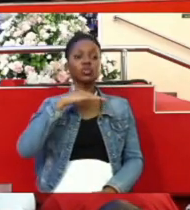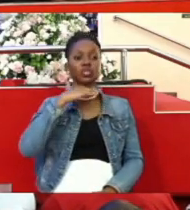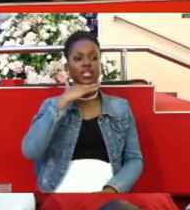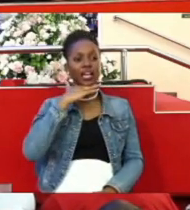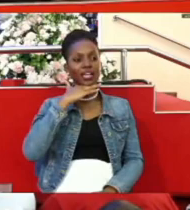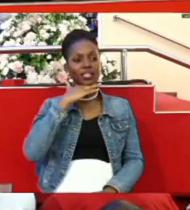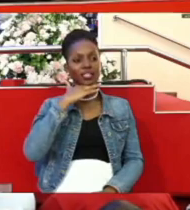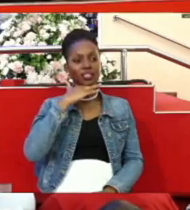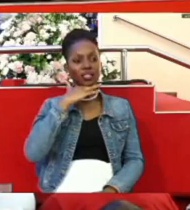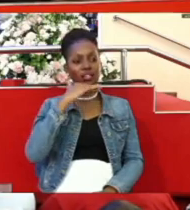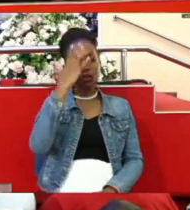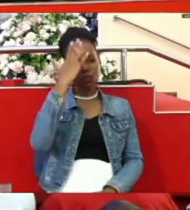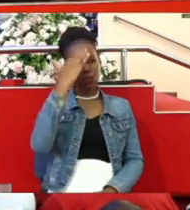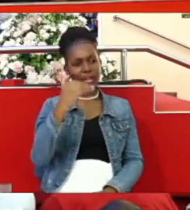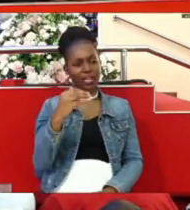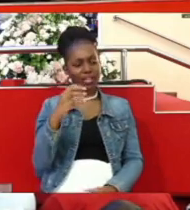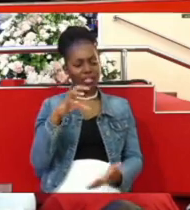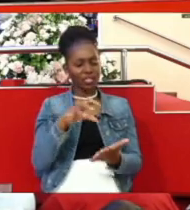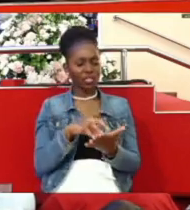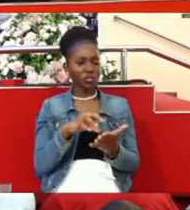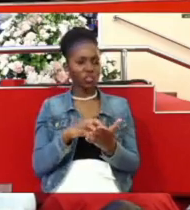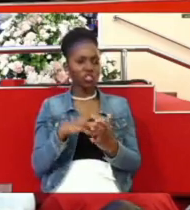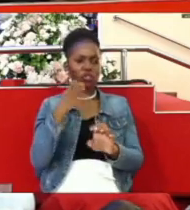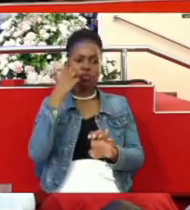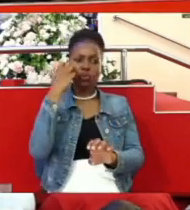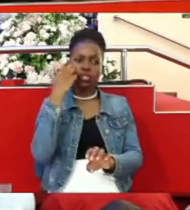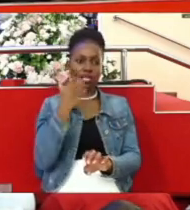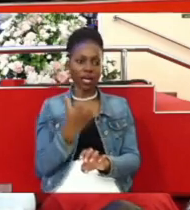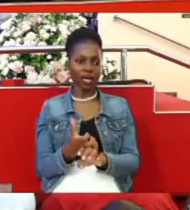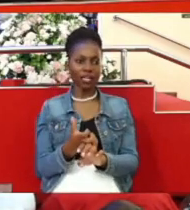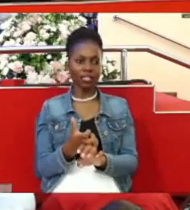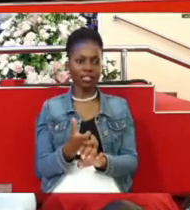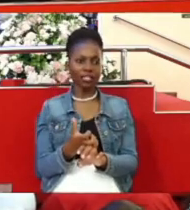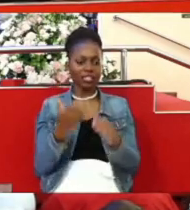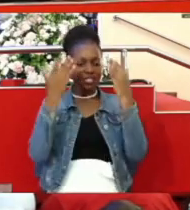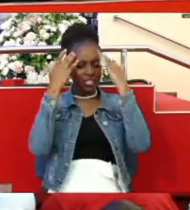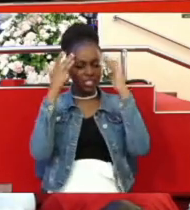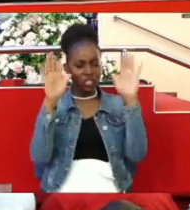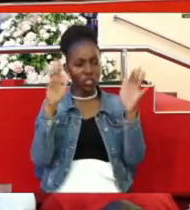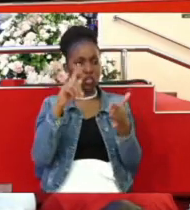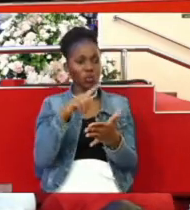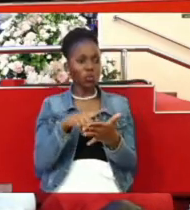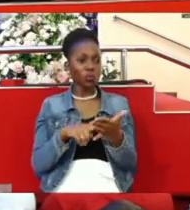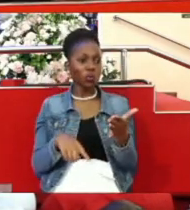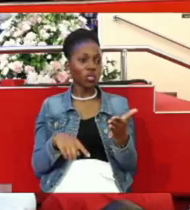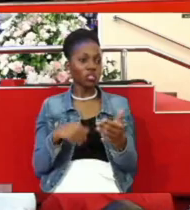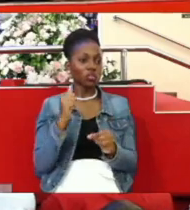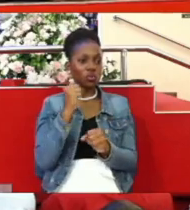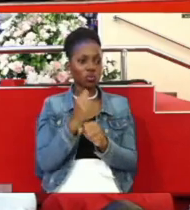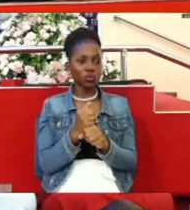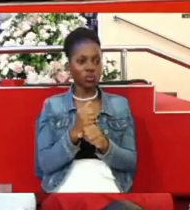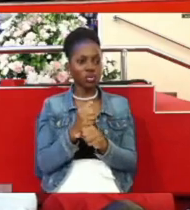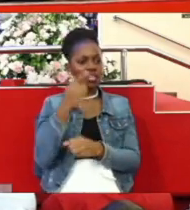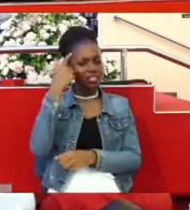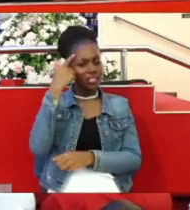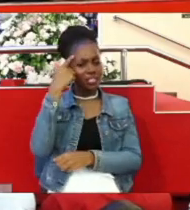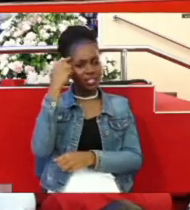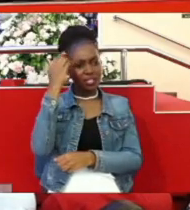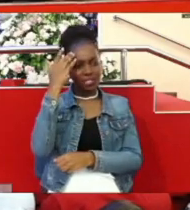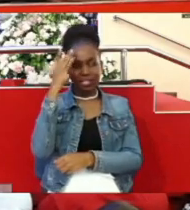She did not know what to do next. She did not know there was a well beside her.